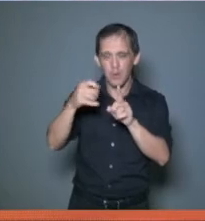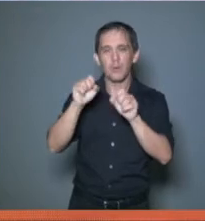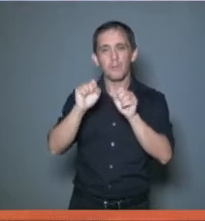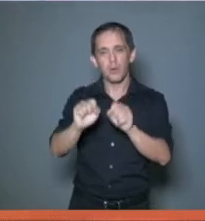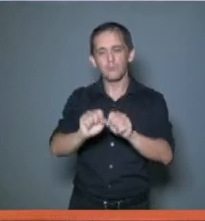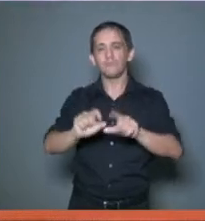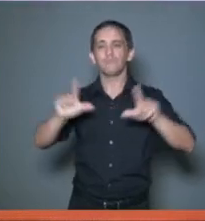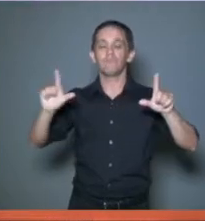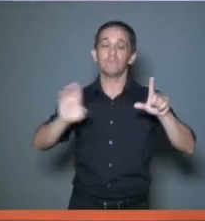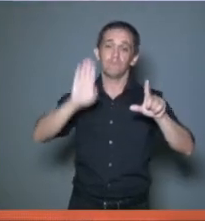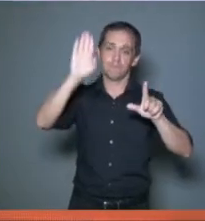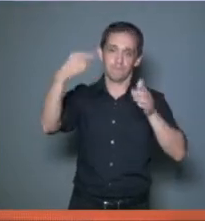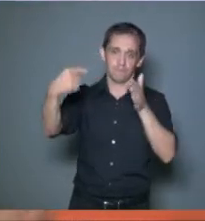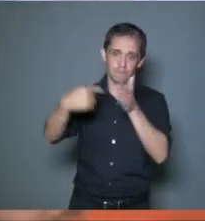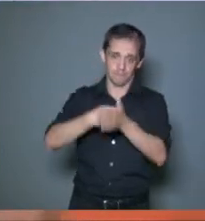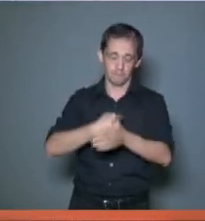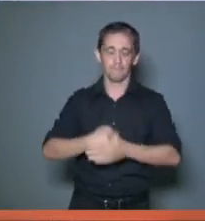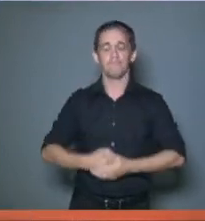via Zoom.